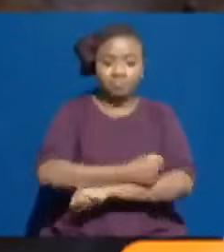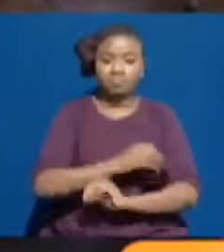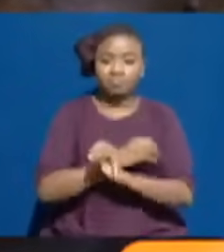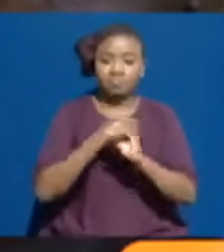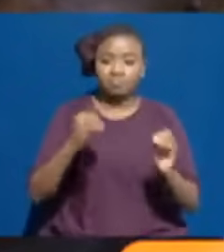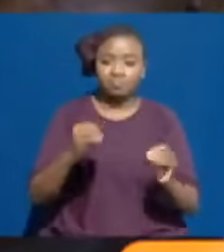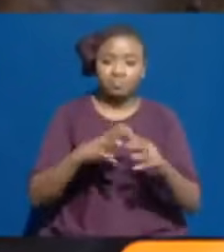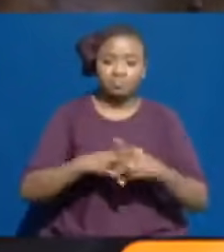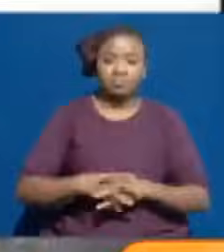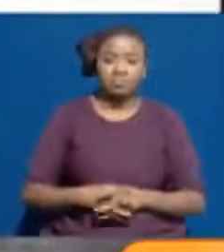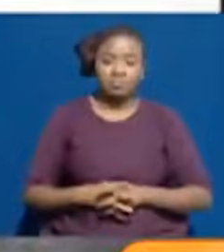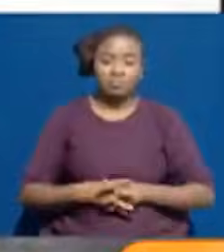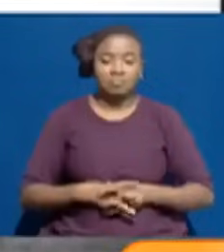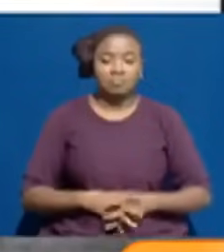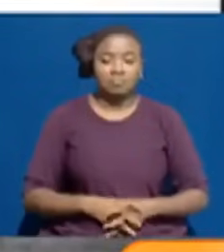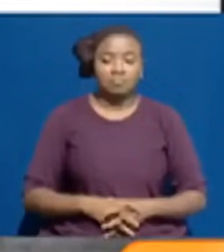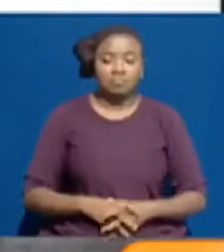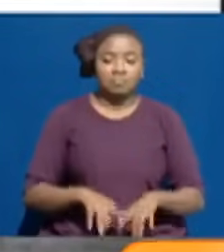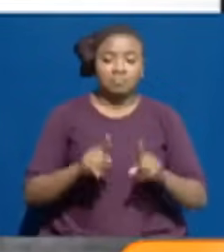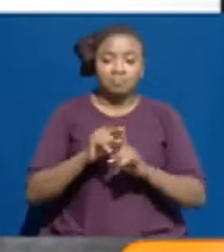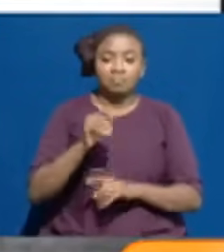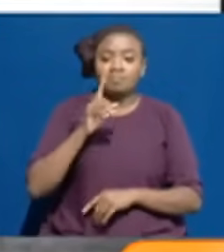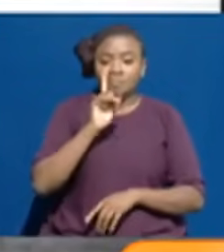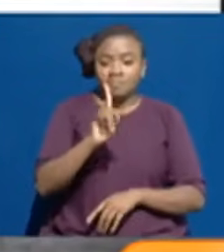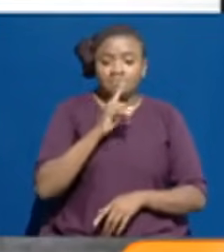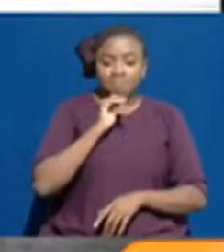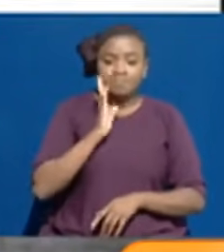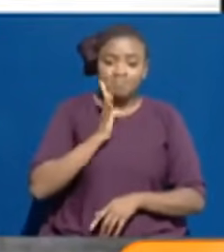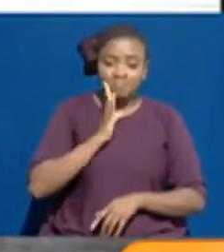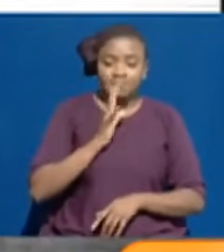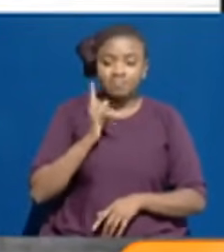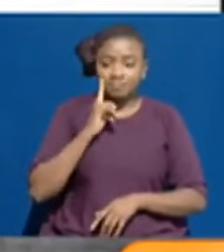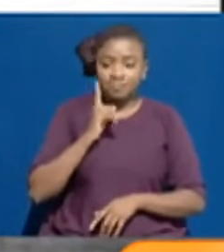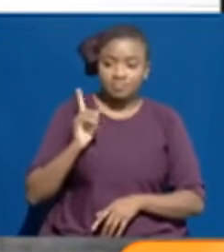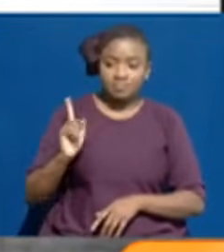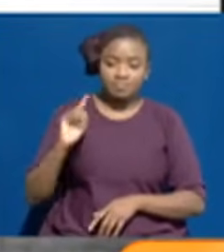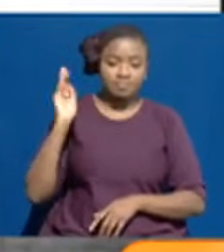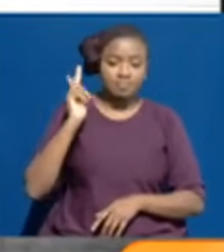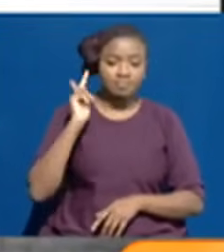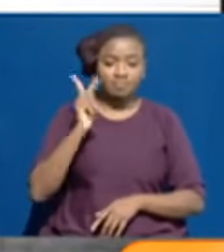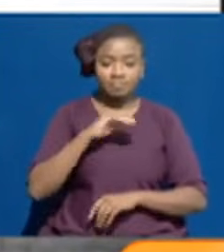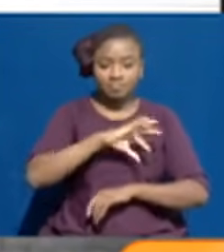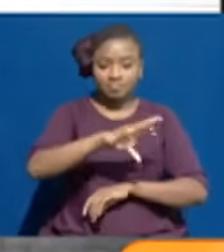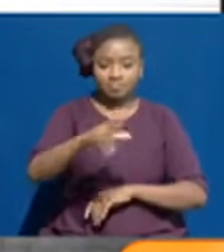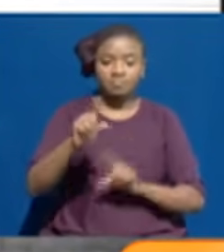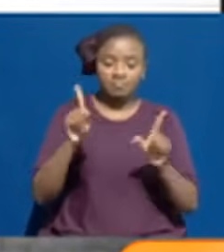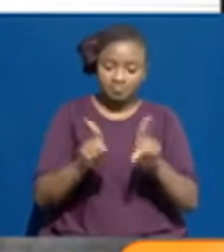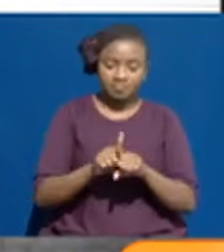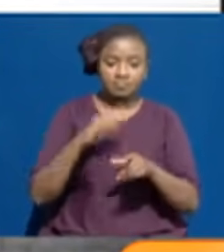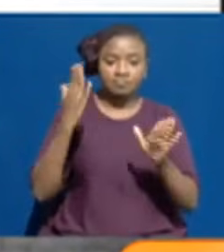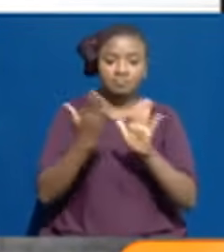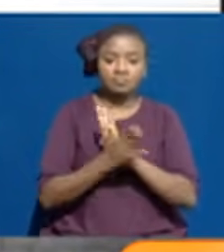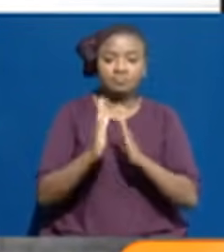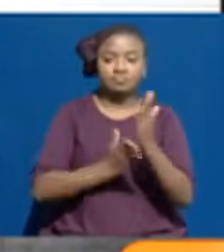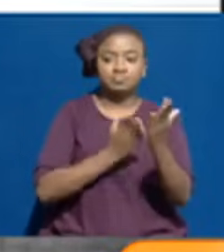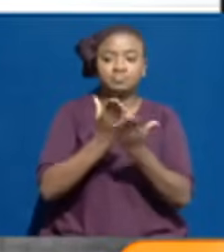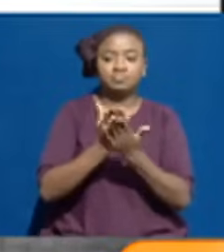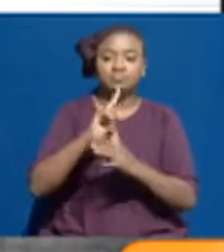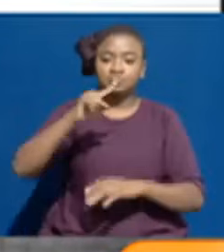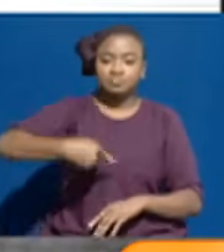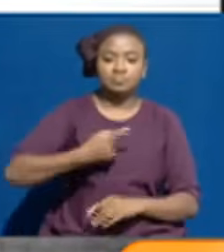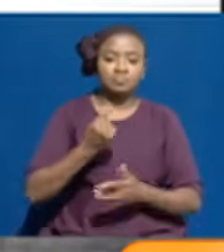on schools of their choice. A parent of a candidate from the Green Hill Primary School in Kisii County has also filed a petition demanding